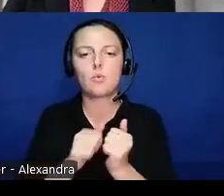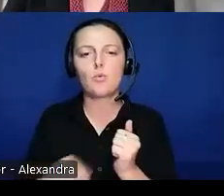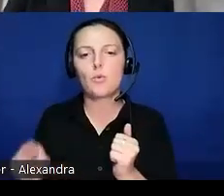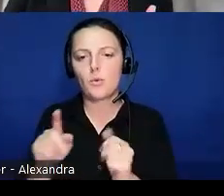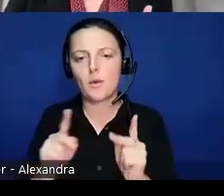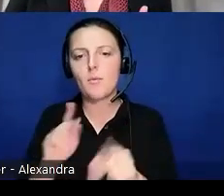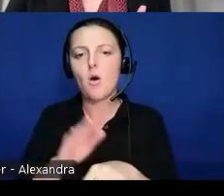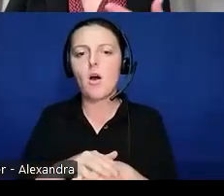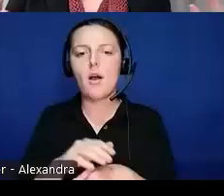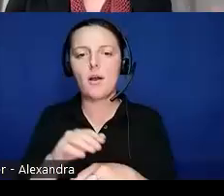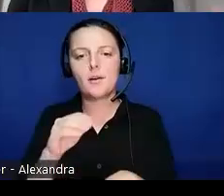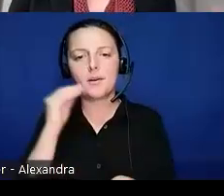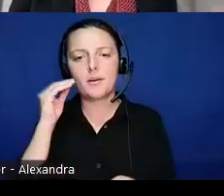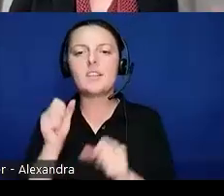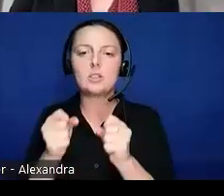a big